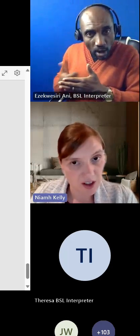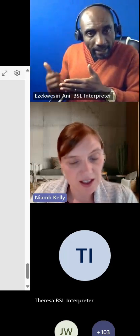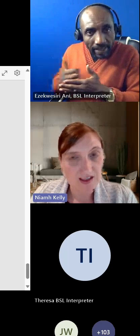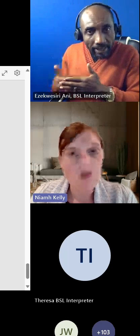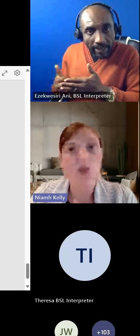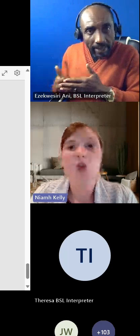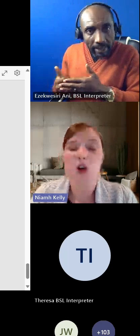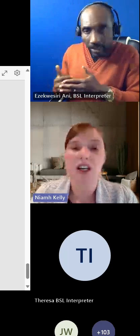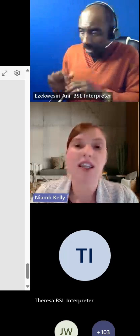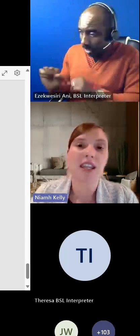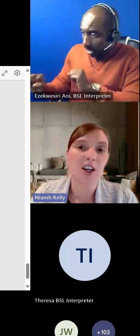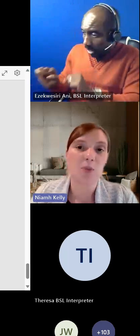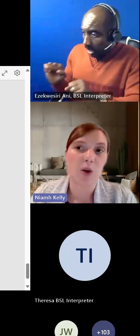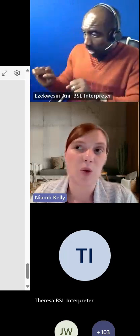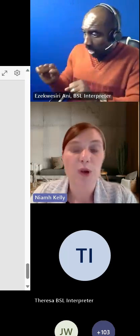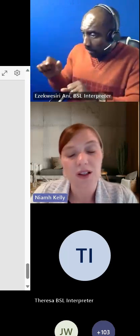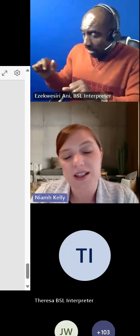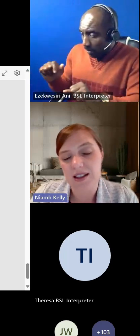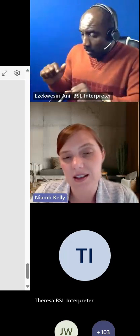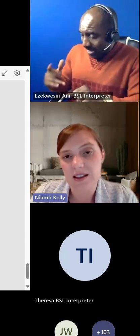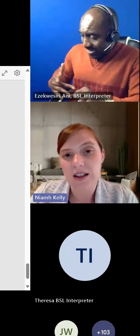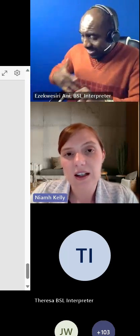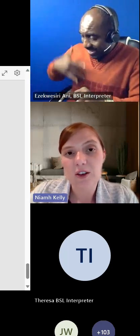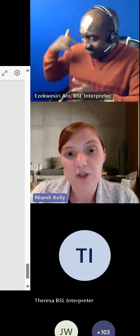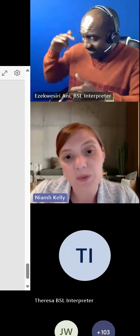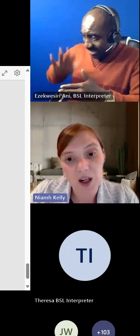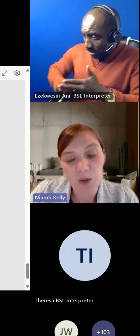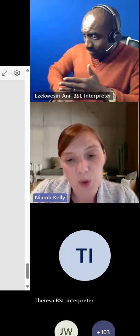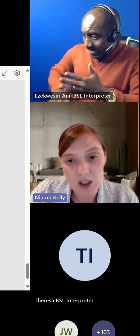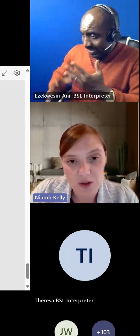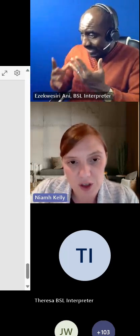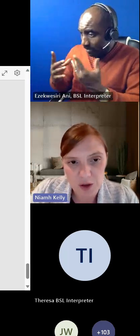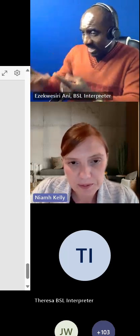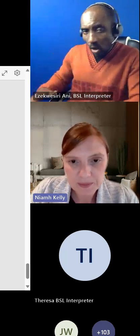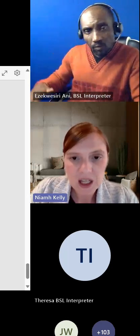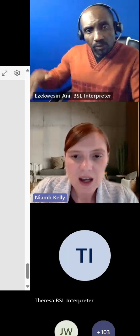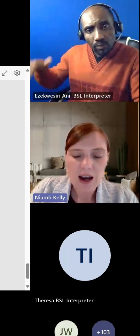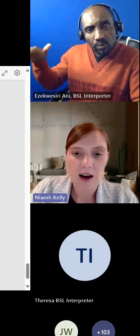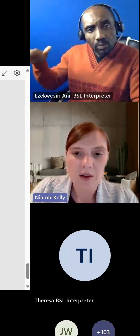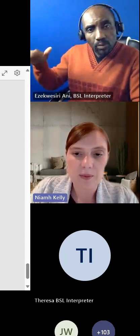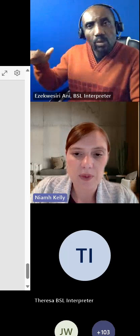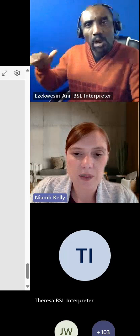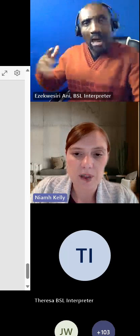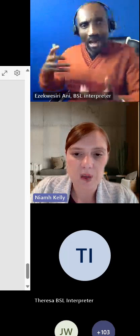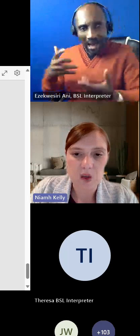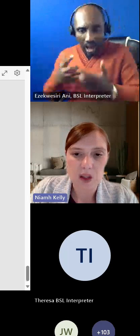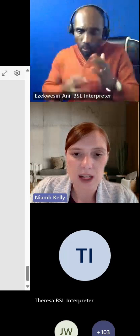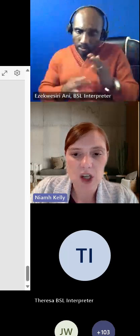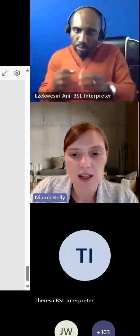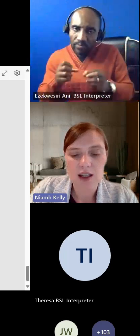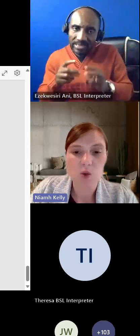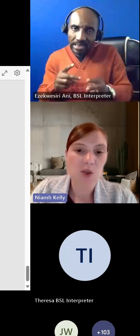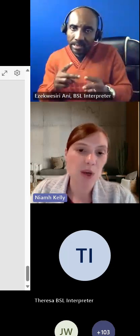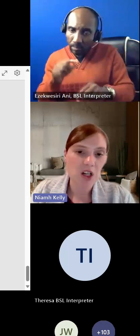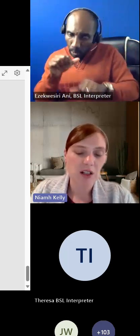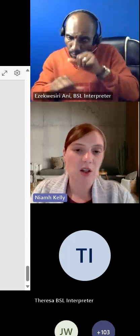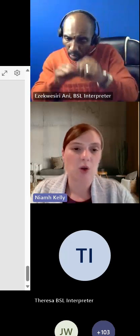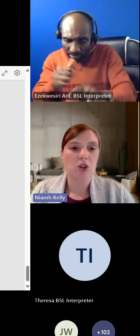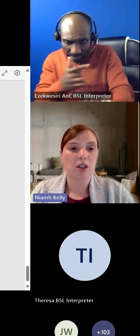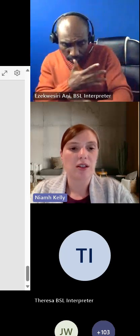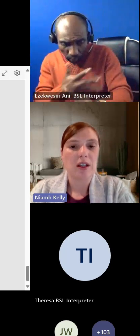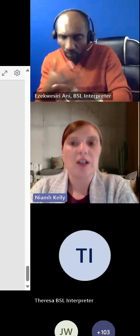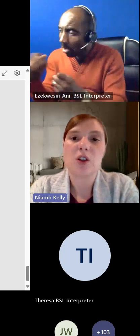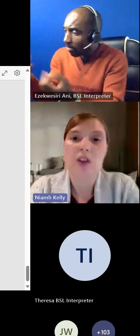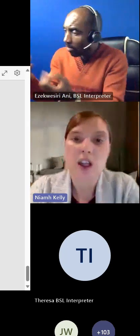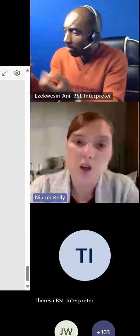lived experiences to try and think about processes from their point of view. So you get check-ins with